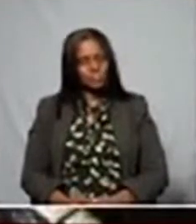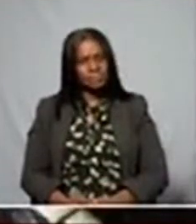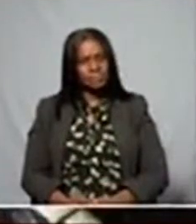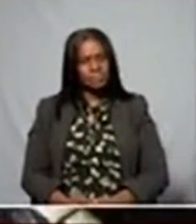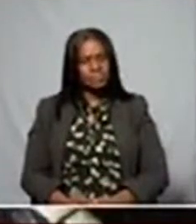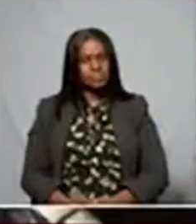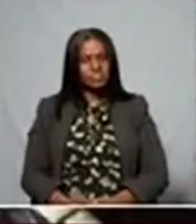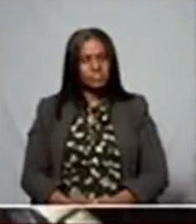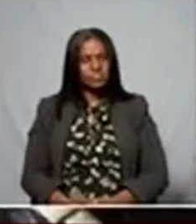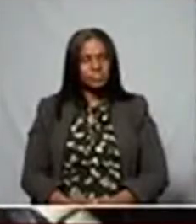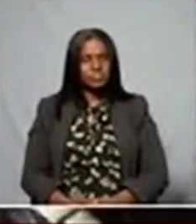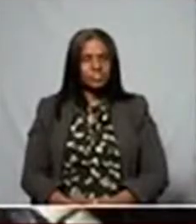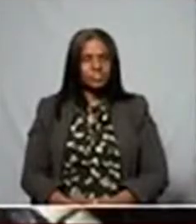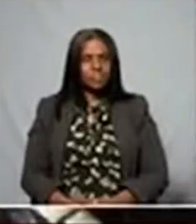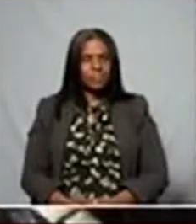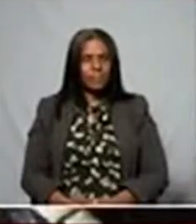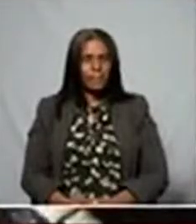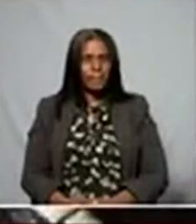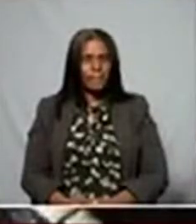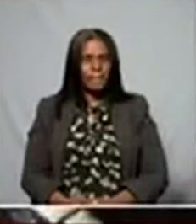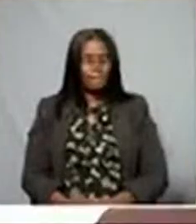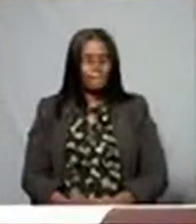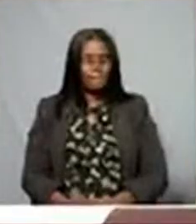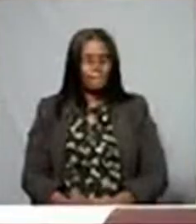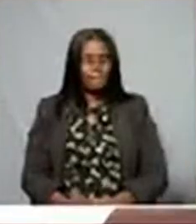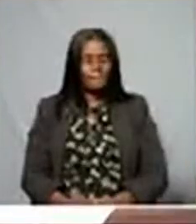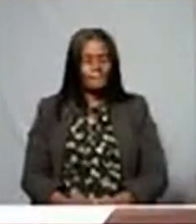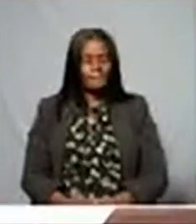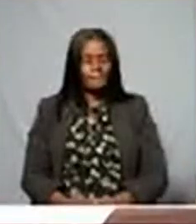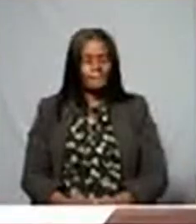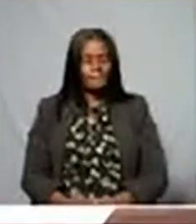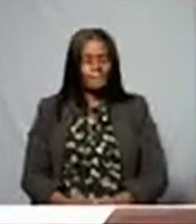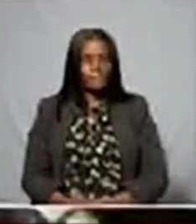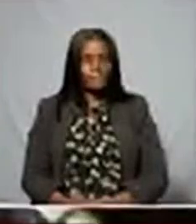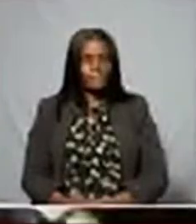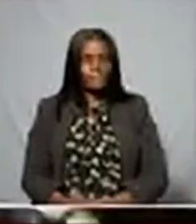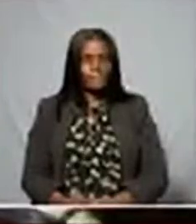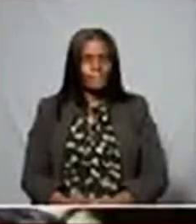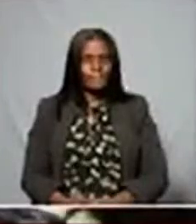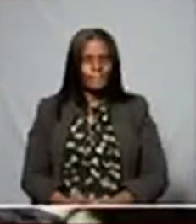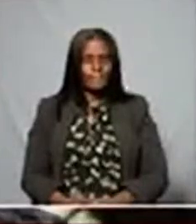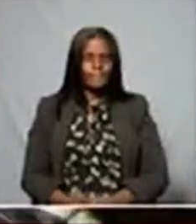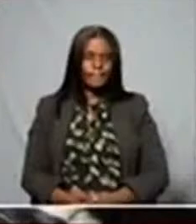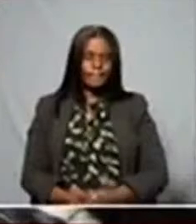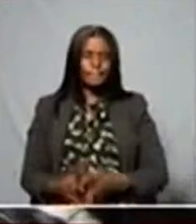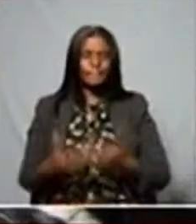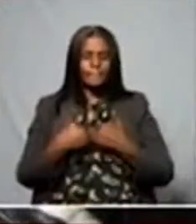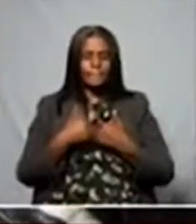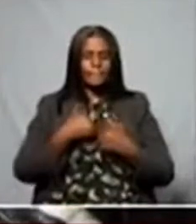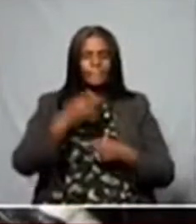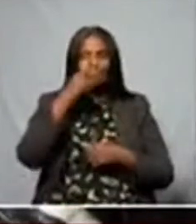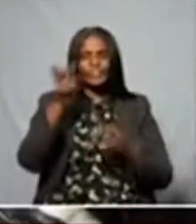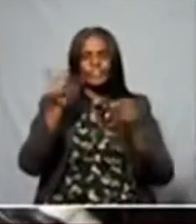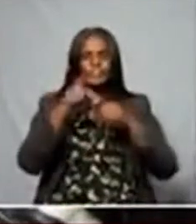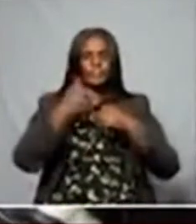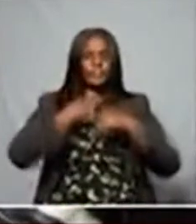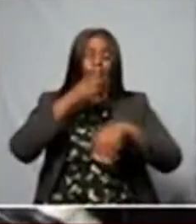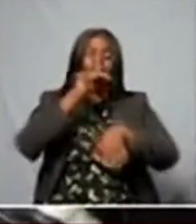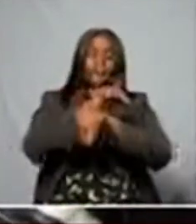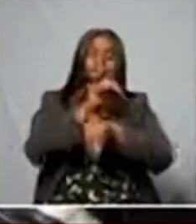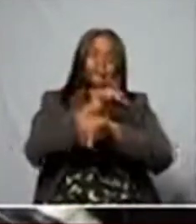need to, do you have any? Yeah, just a quick one. You have noticed that when you have